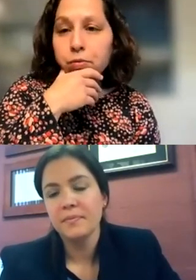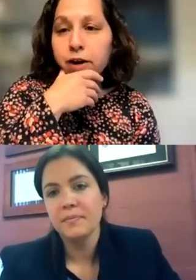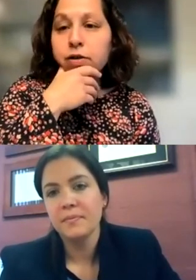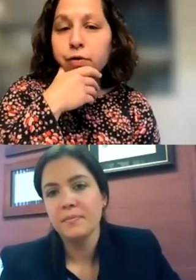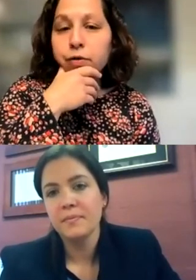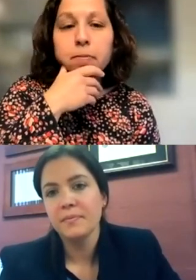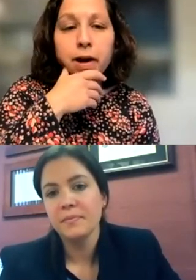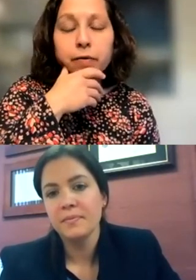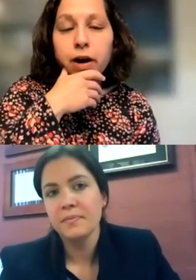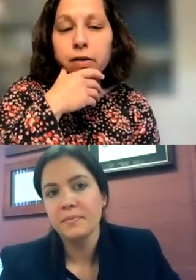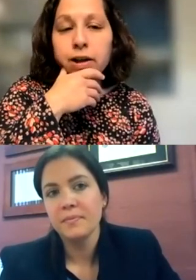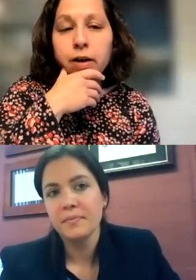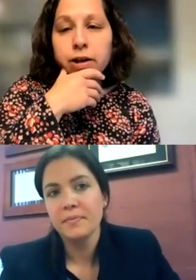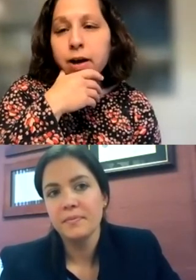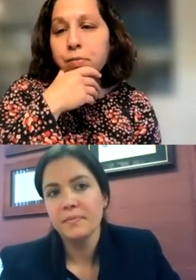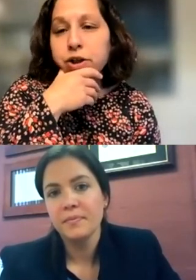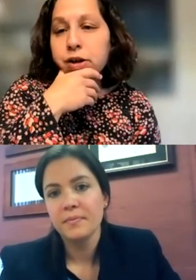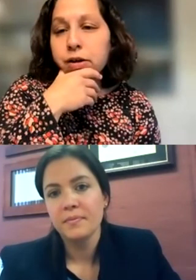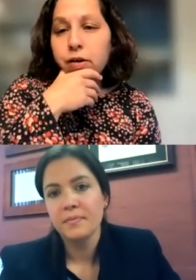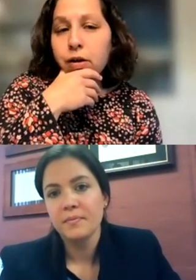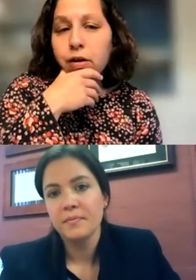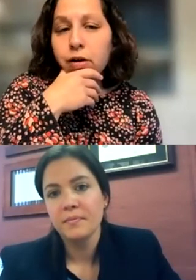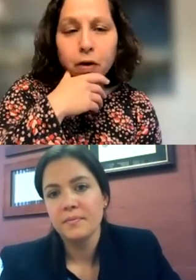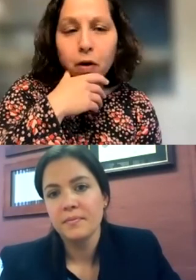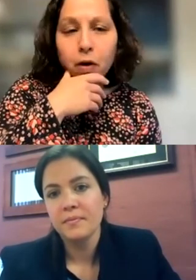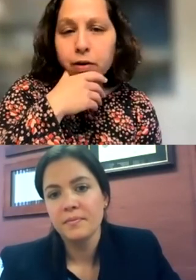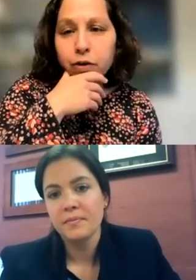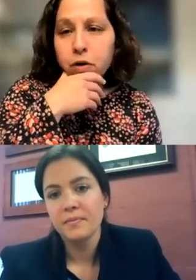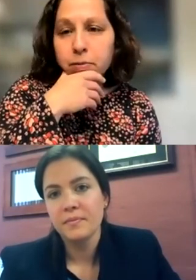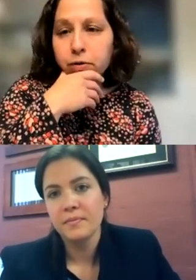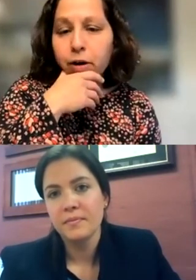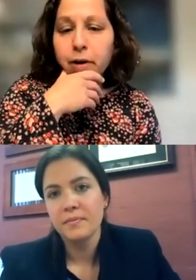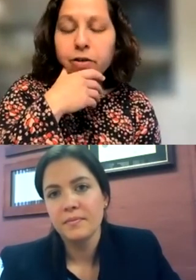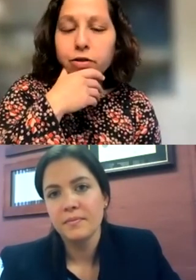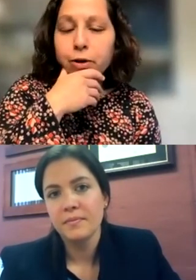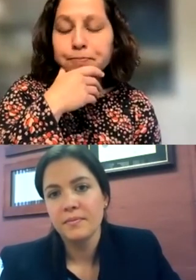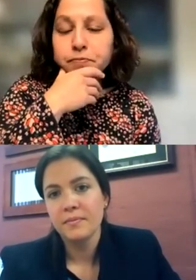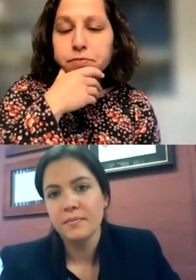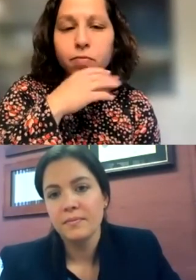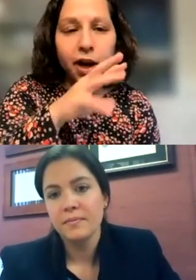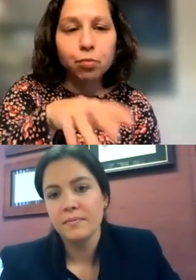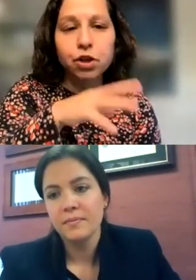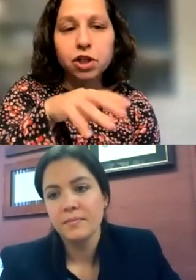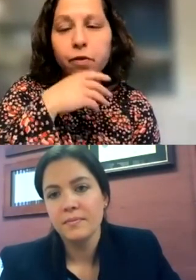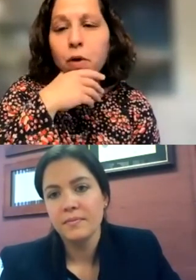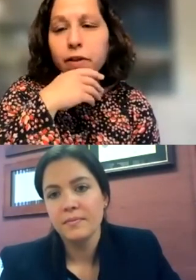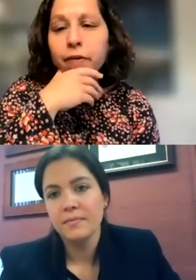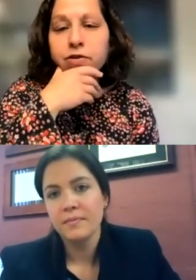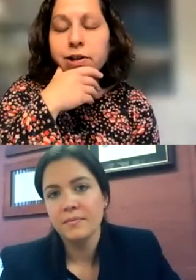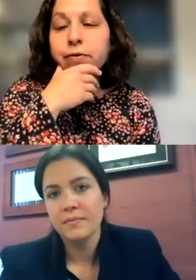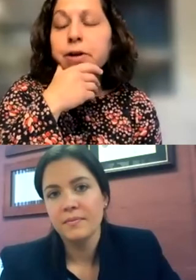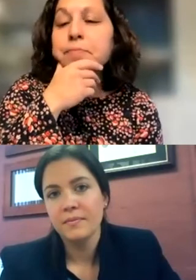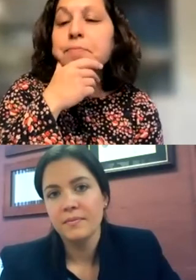really practical feedback for how to level up, which all of us want to be doing our best. So I appreciate the way that